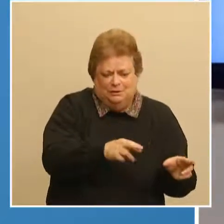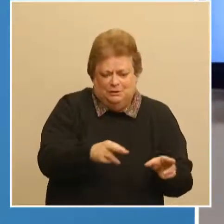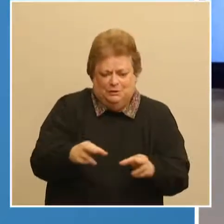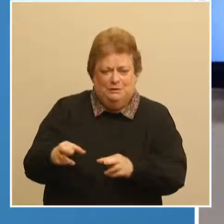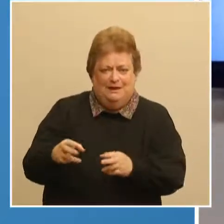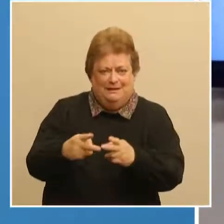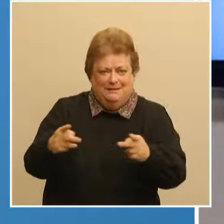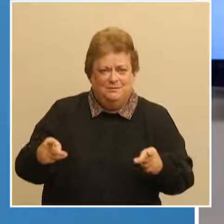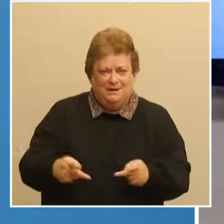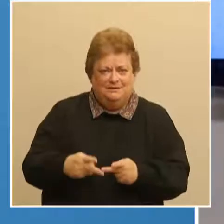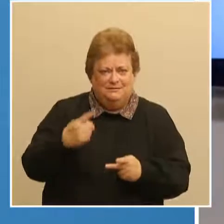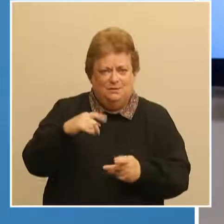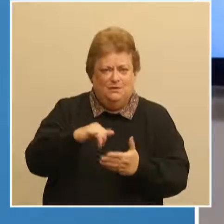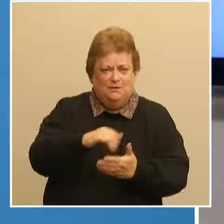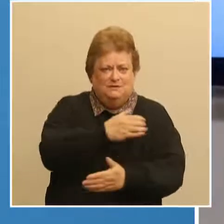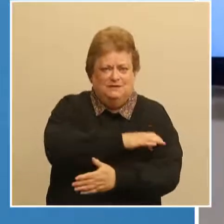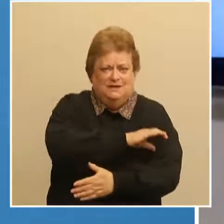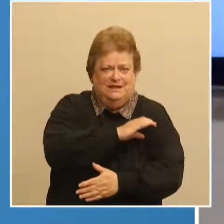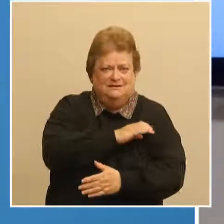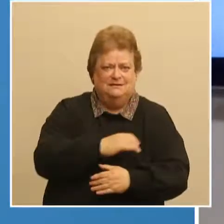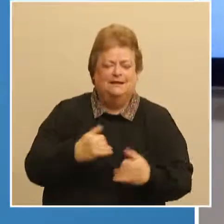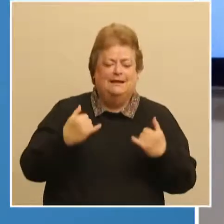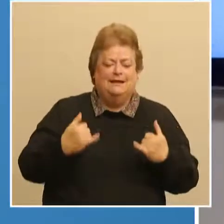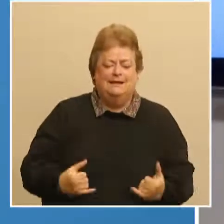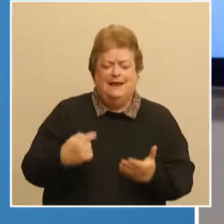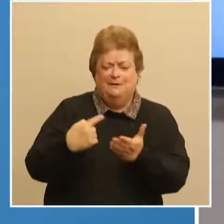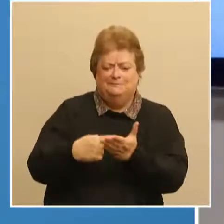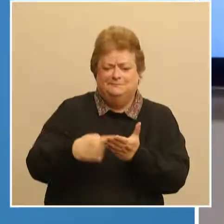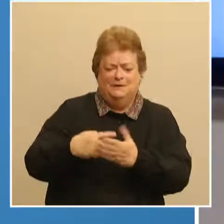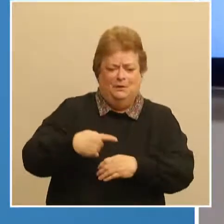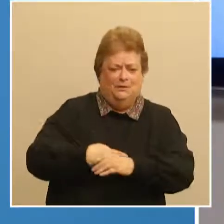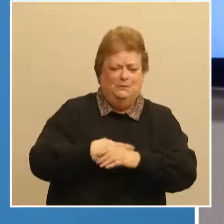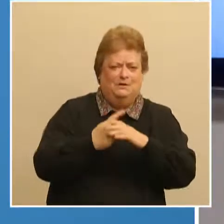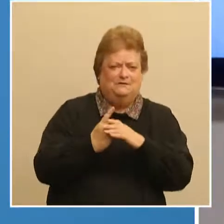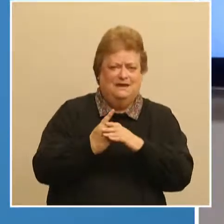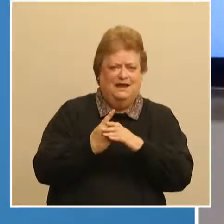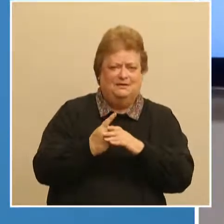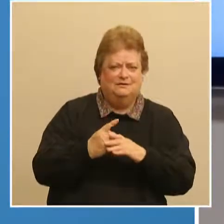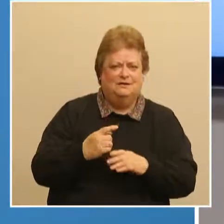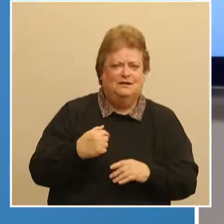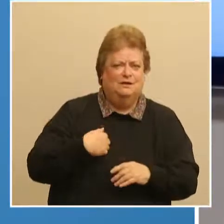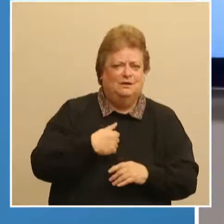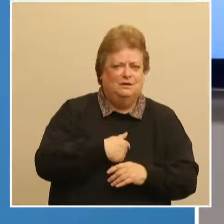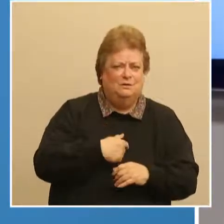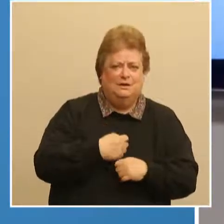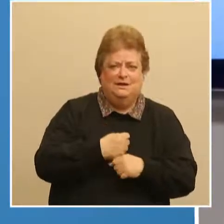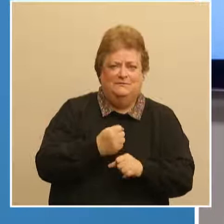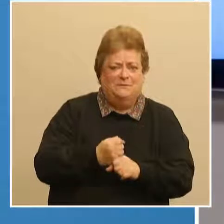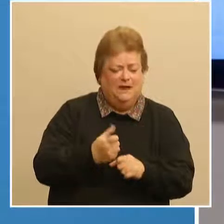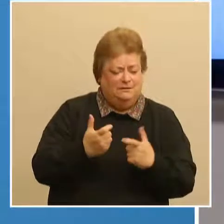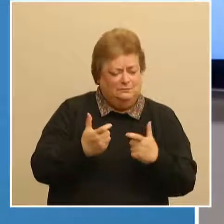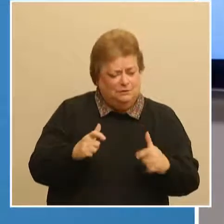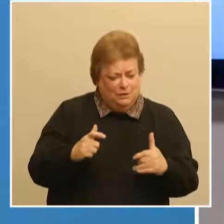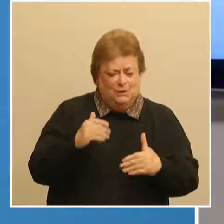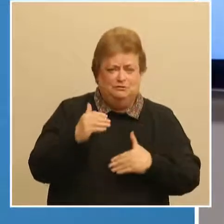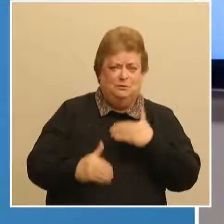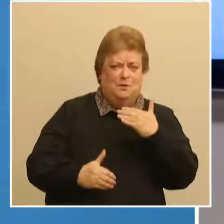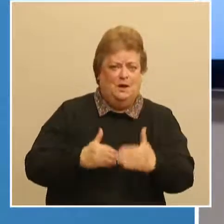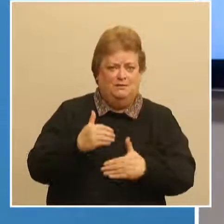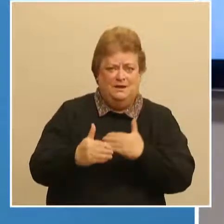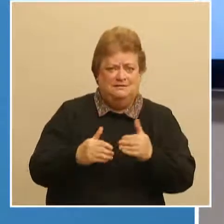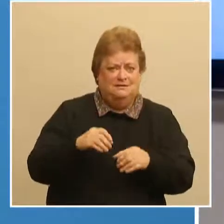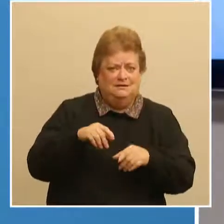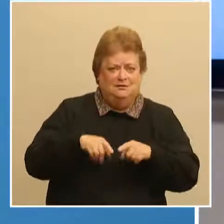important clinics. Now on to our COVID-19 risk dial. We have made considerable progress in